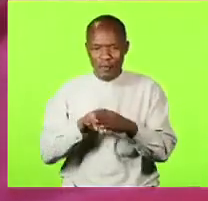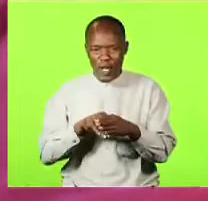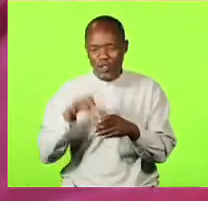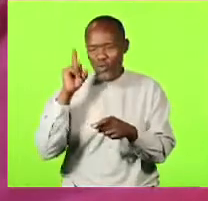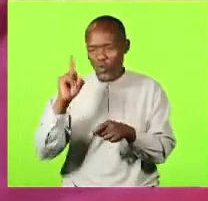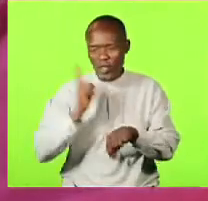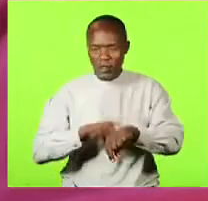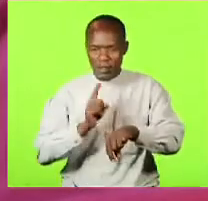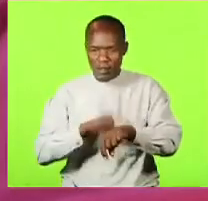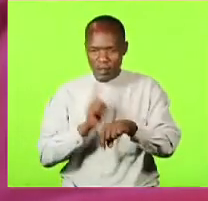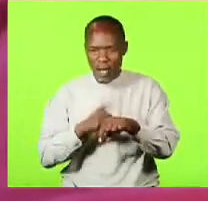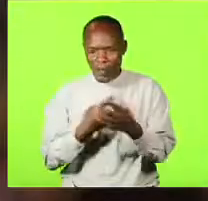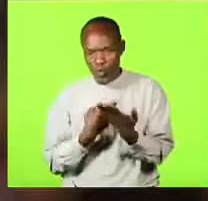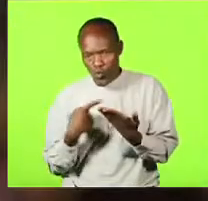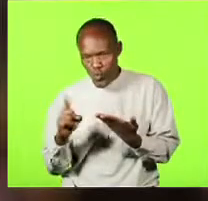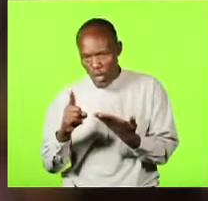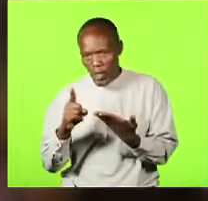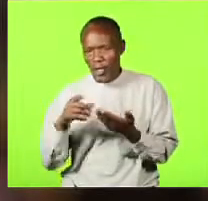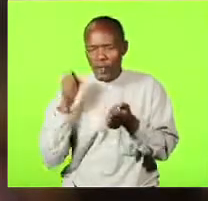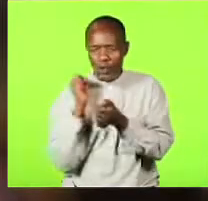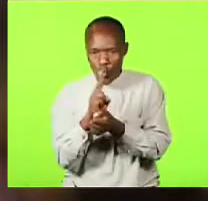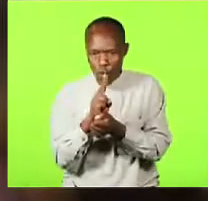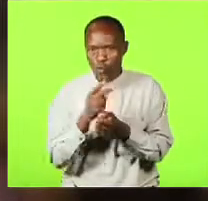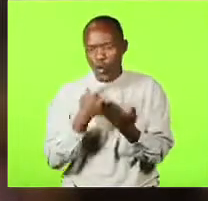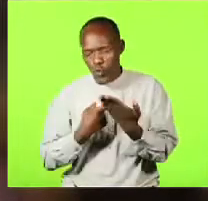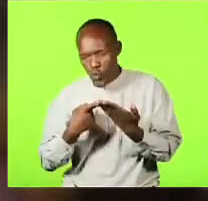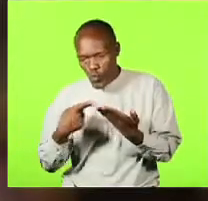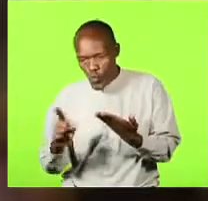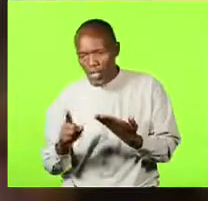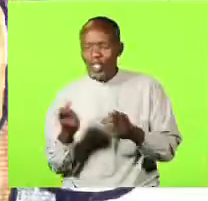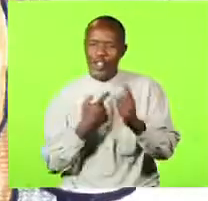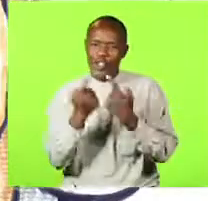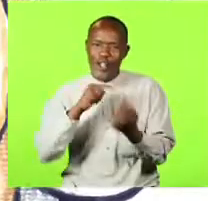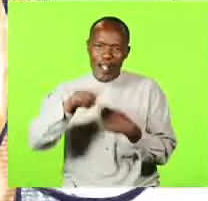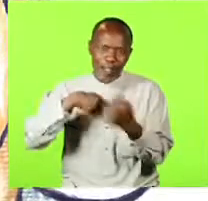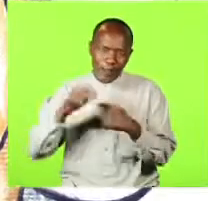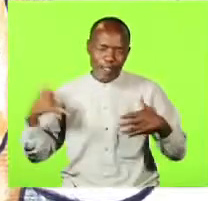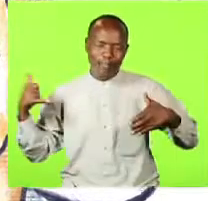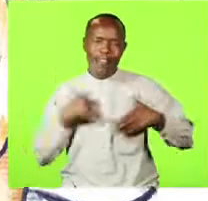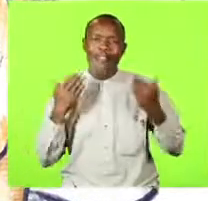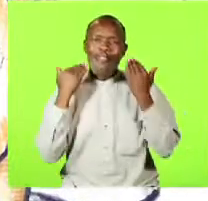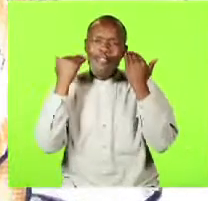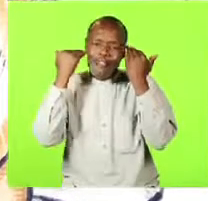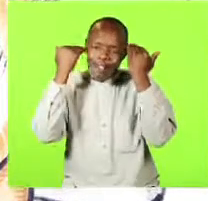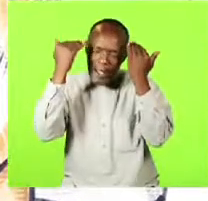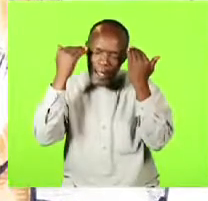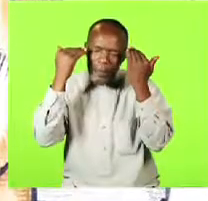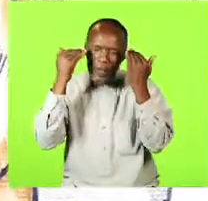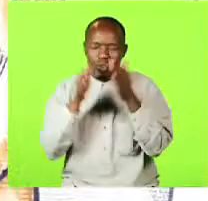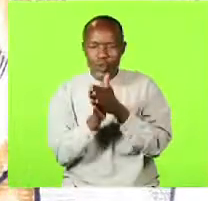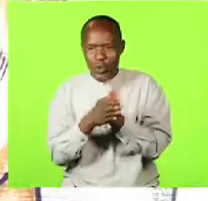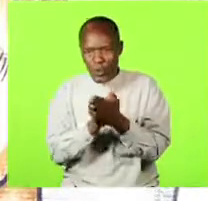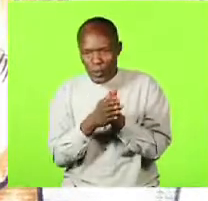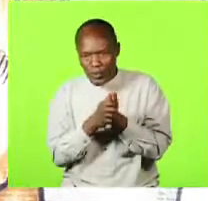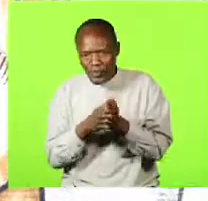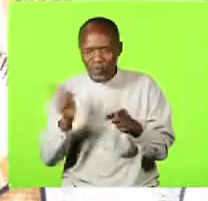week for 12 weeks to talk about the traumatic events to go through awareness about trauma what